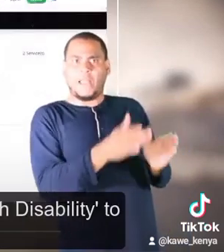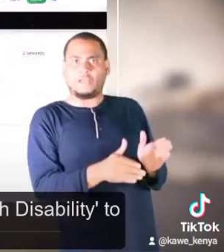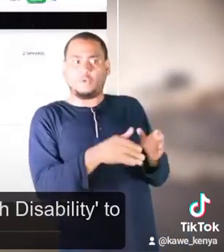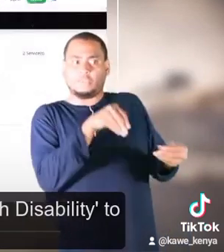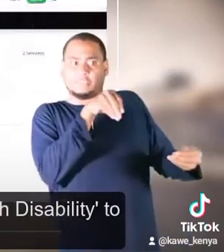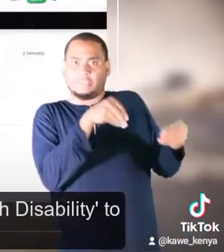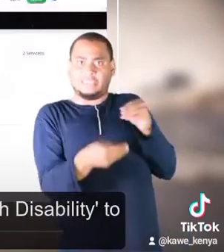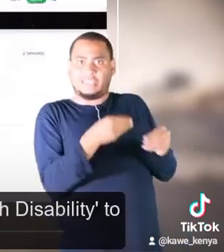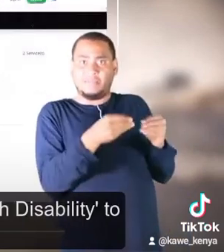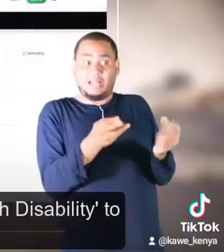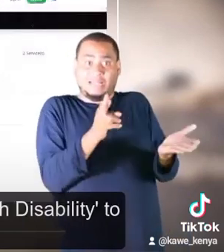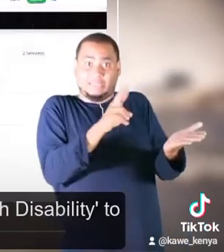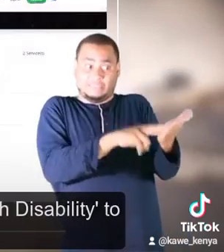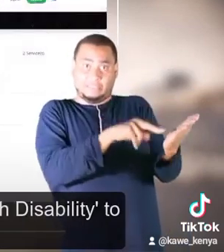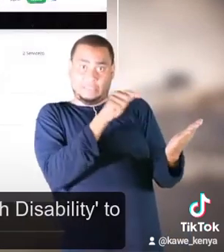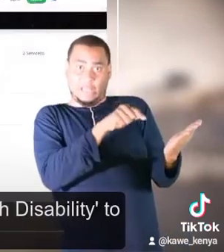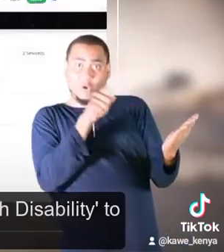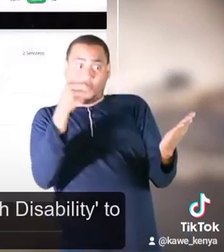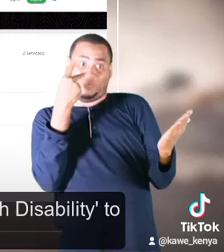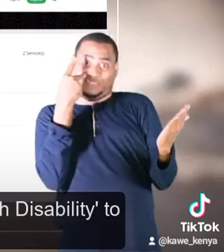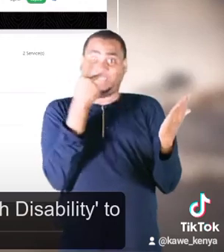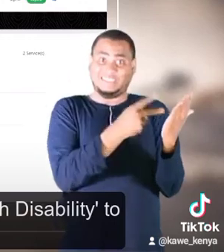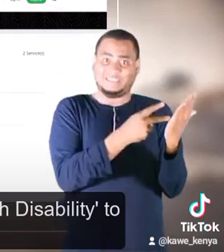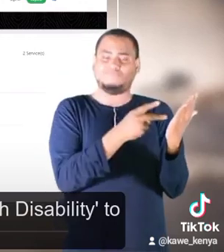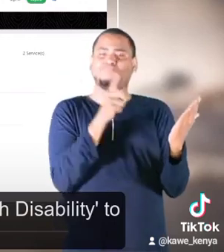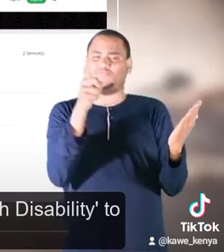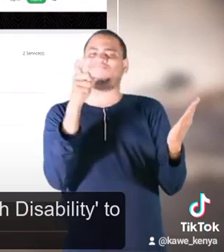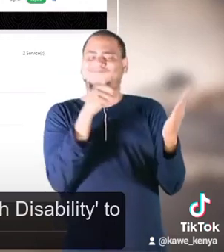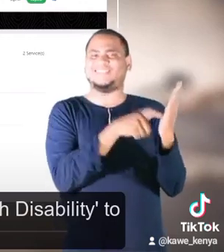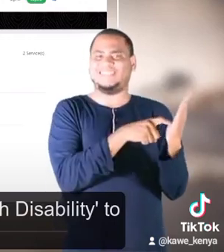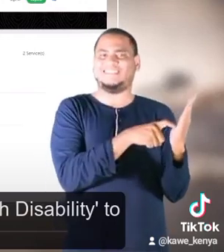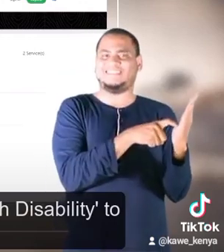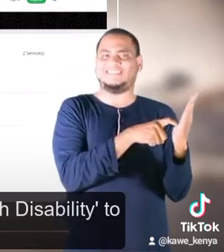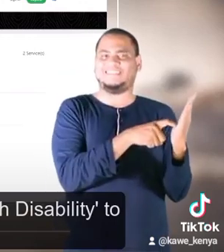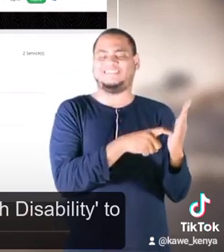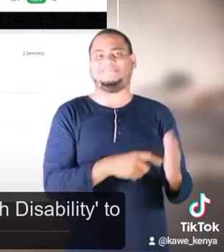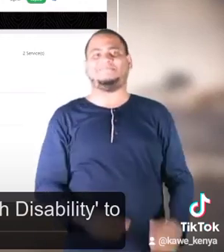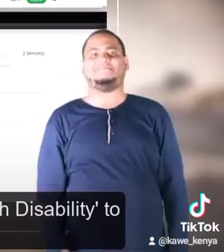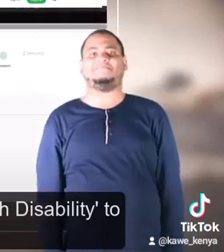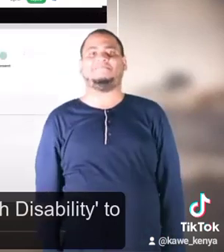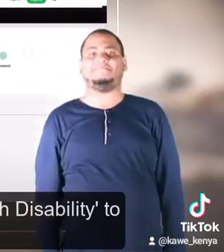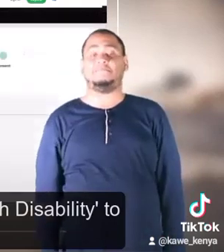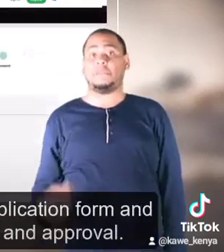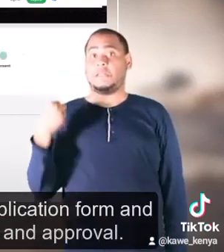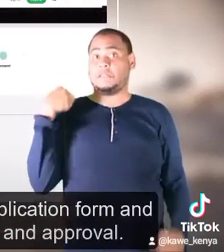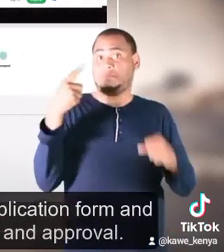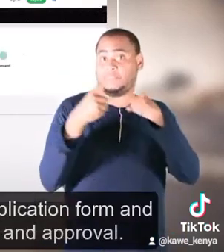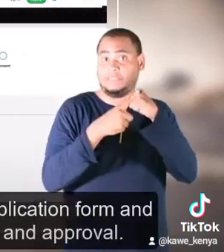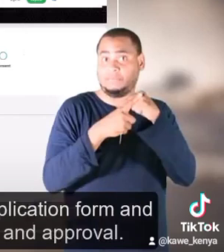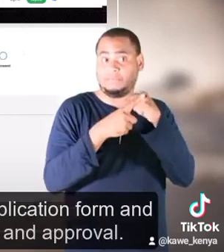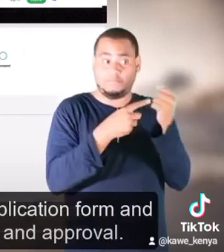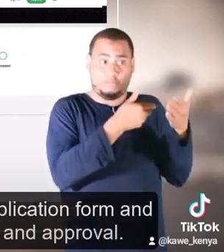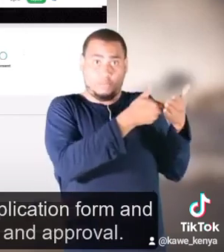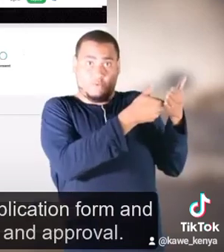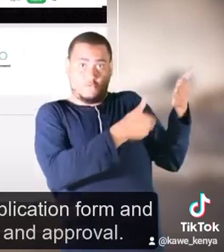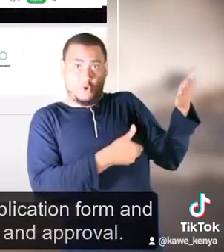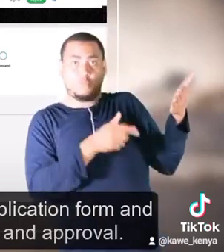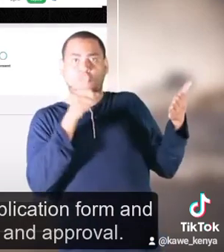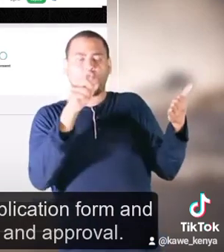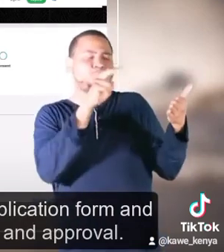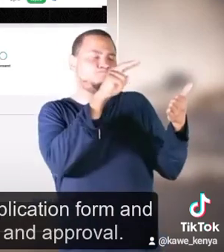Click on Register as a person with disability to register. 6. Read